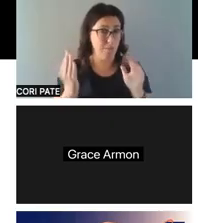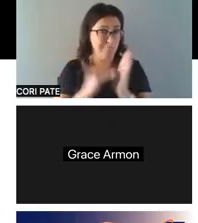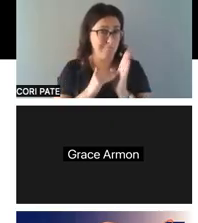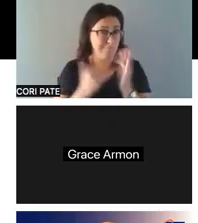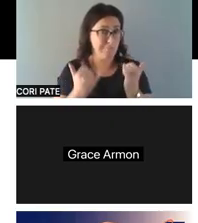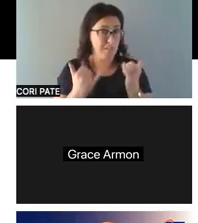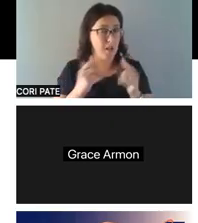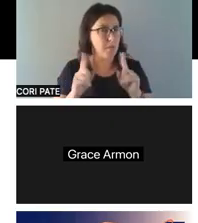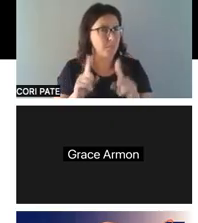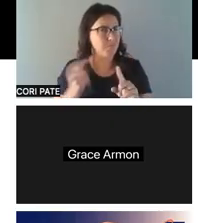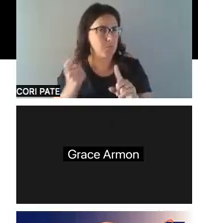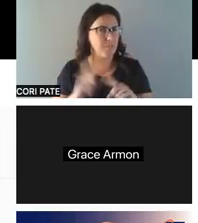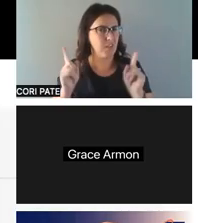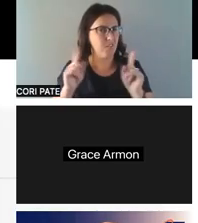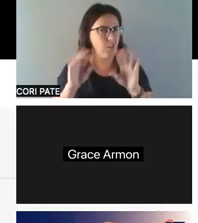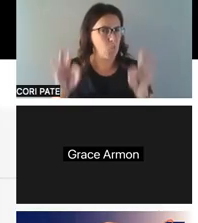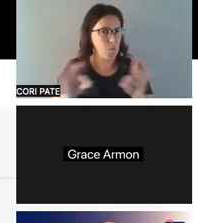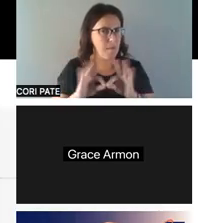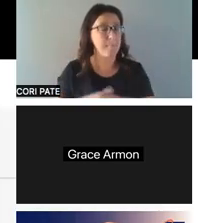format. Next slide, please.